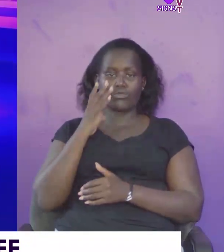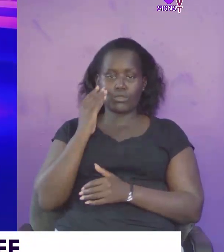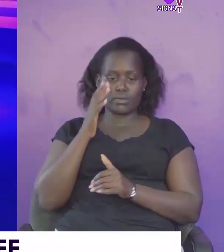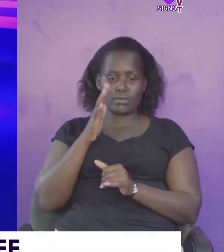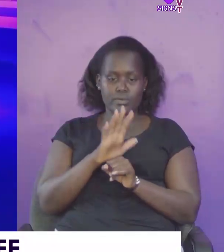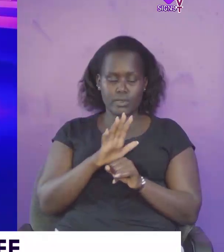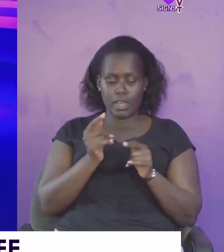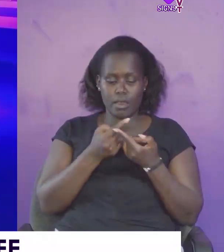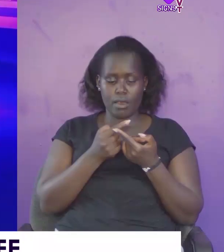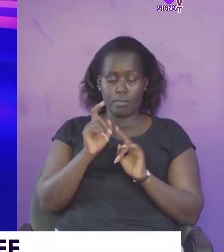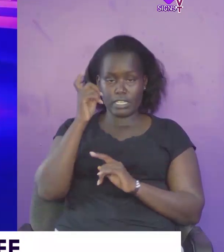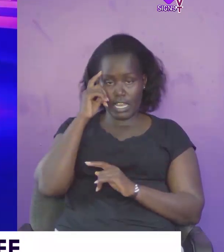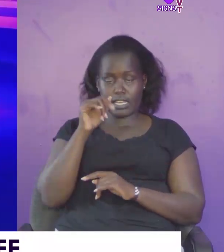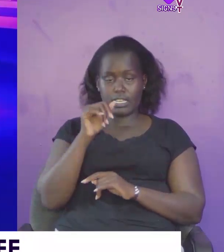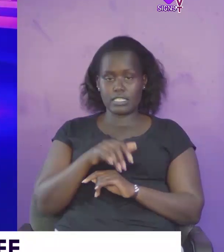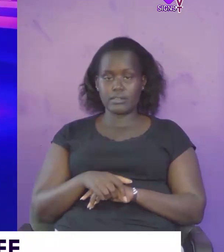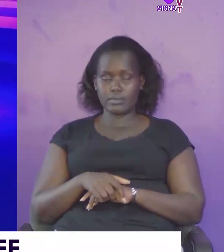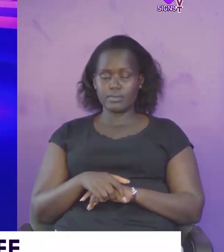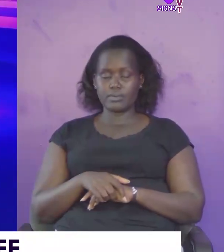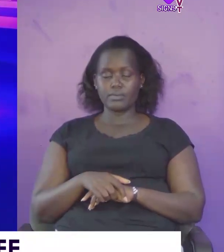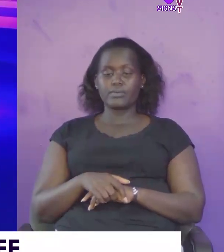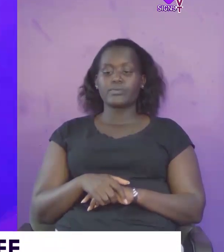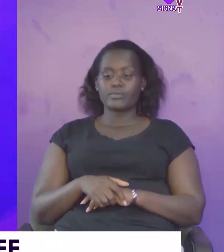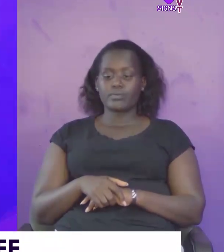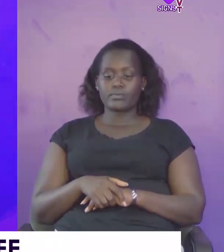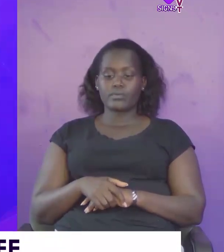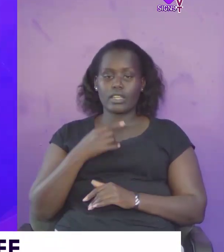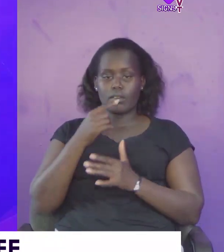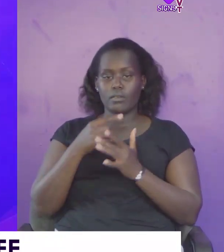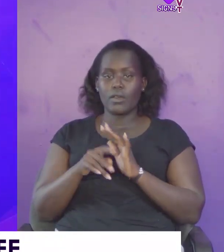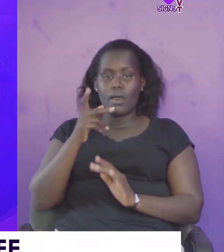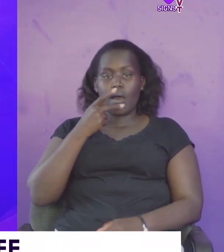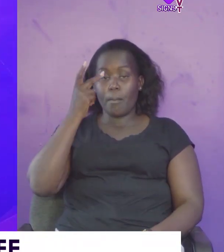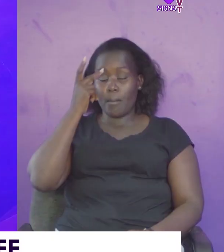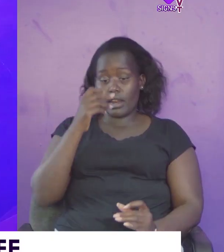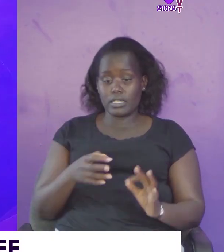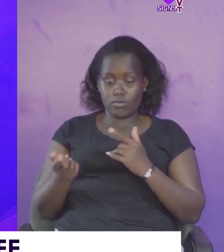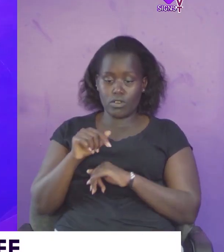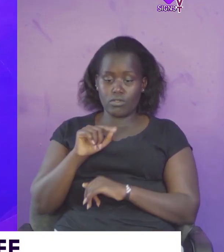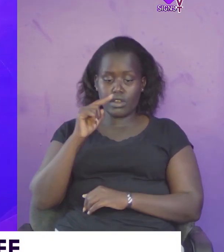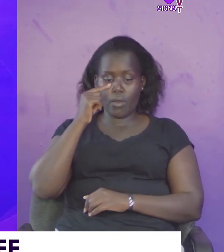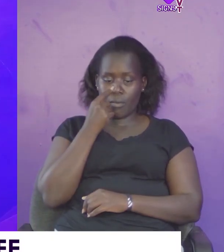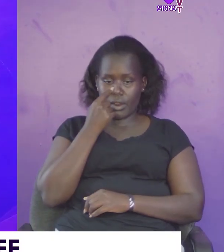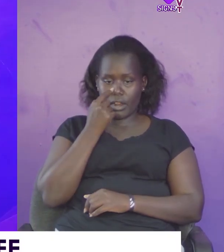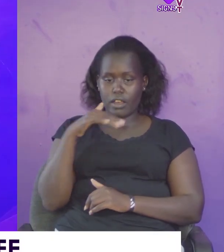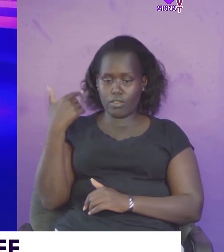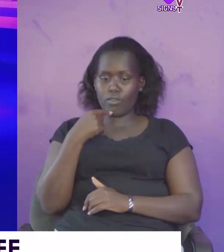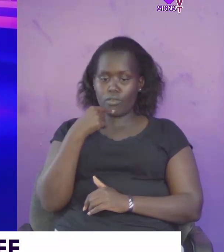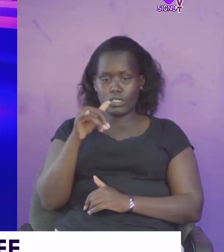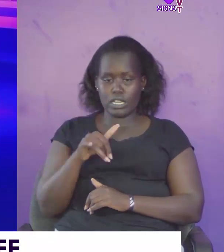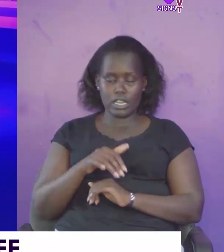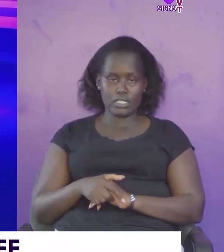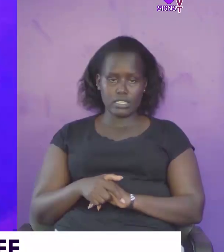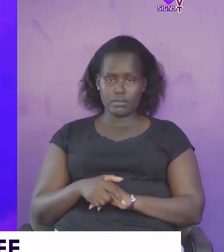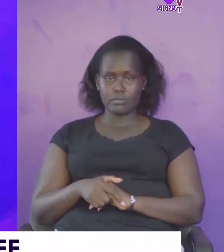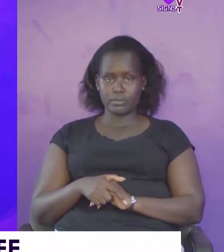think You know I what will they normally advocate- say? Yeah. Wazae mkikuja mnabo. That's what they say. They want their own thing. Yeah, I